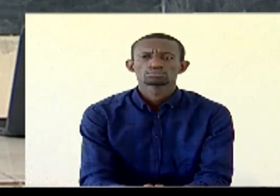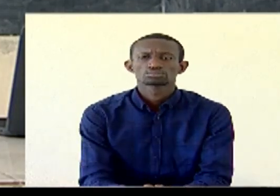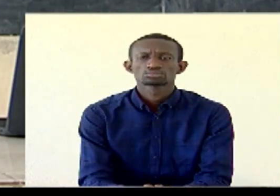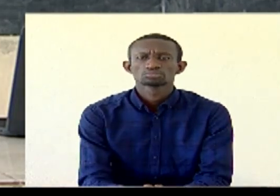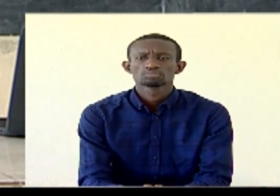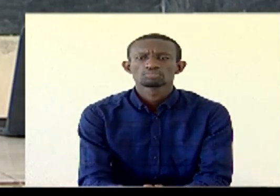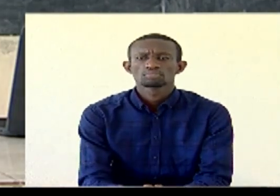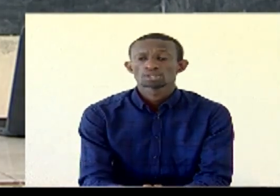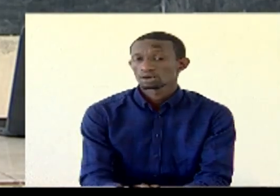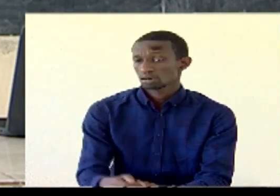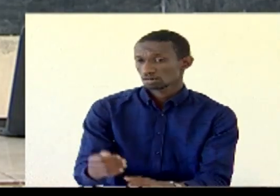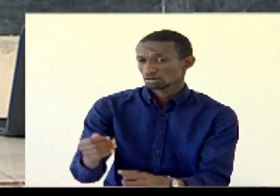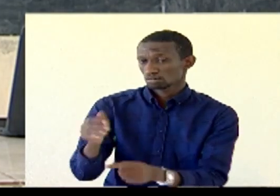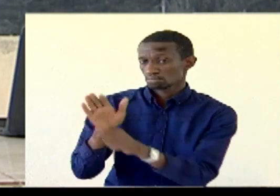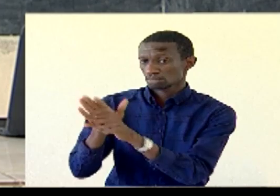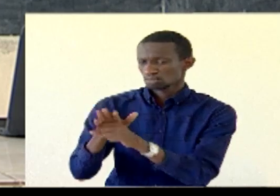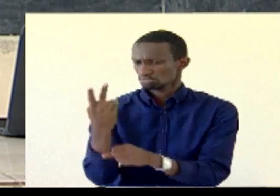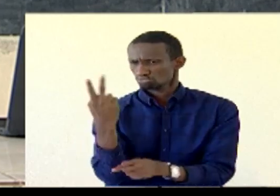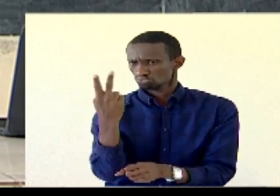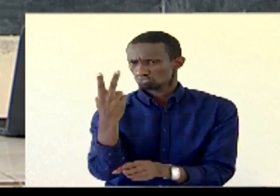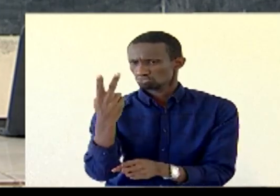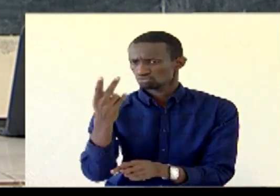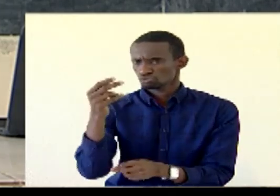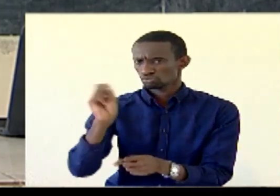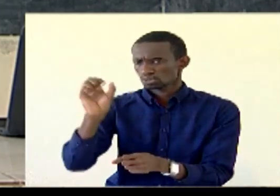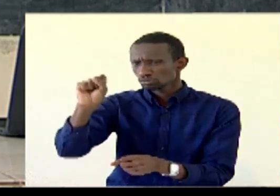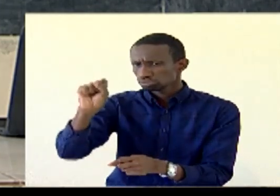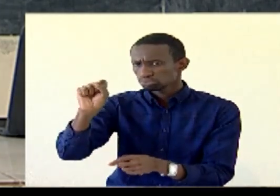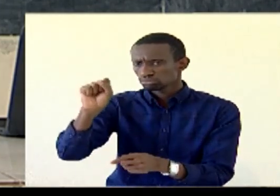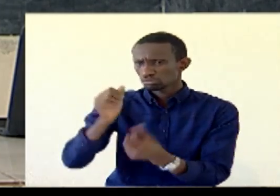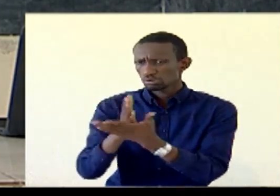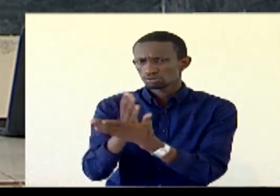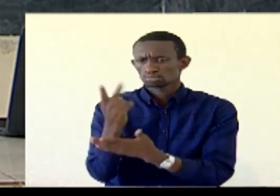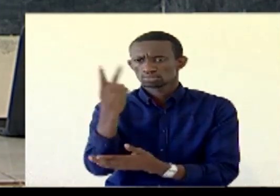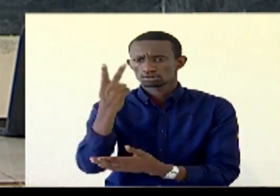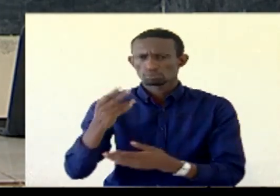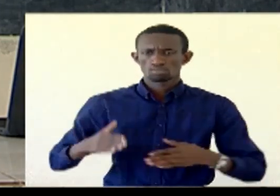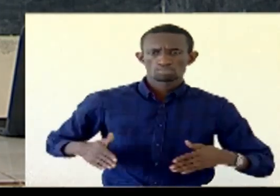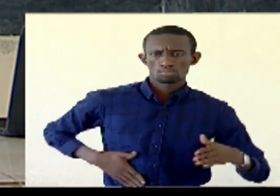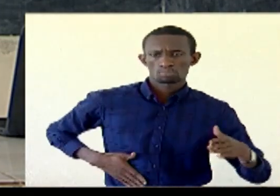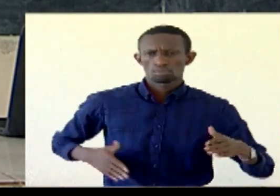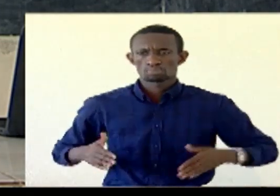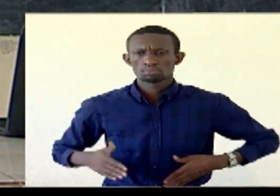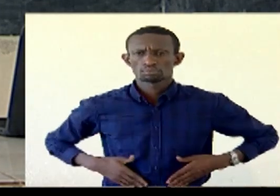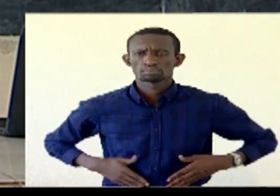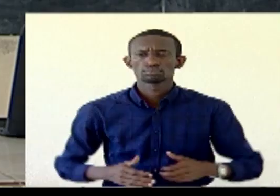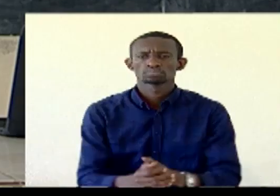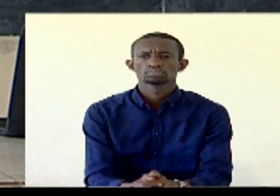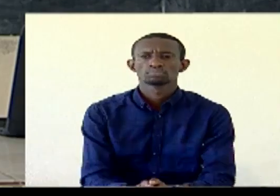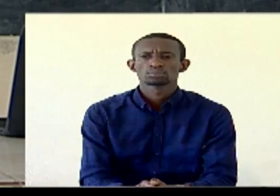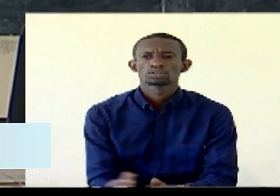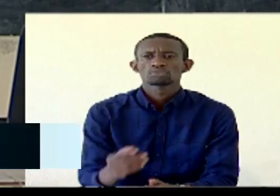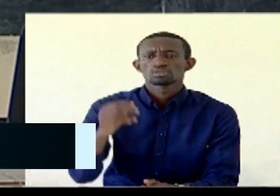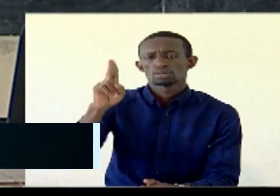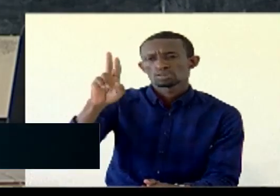because there are two. We have the kidney. We have the ureter. We have the urinary bladder.